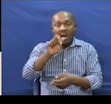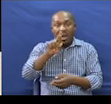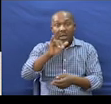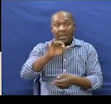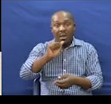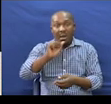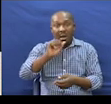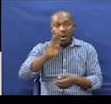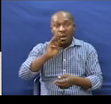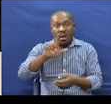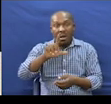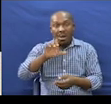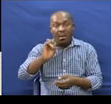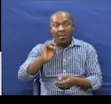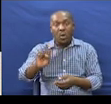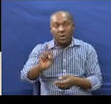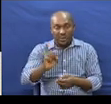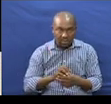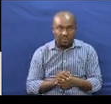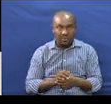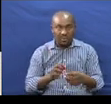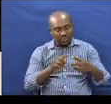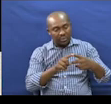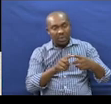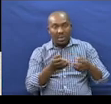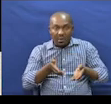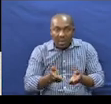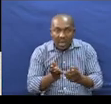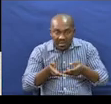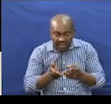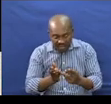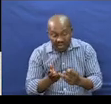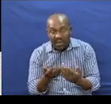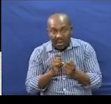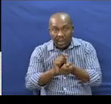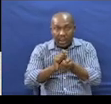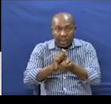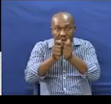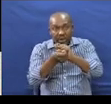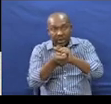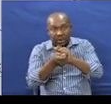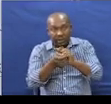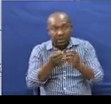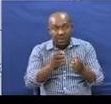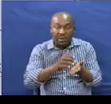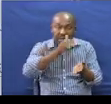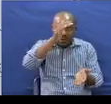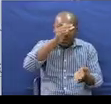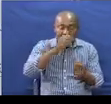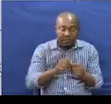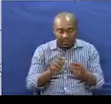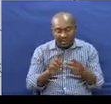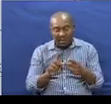and migrations. So birth rate, it can change, it can increase or it can decrease. Death rate, it